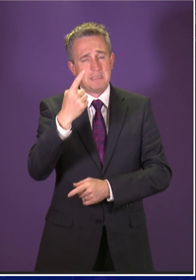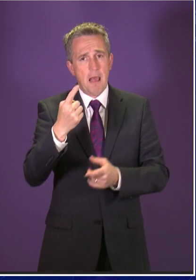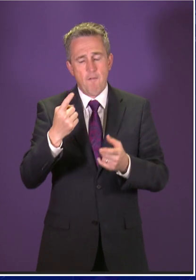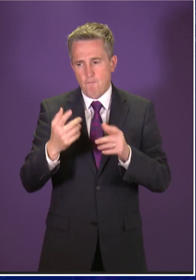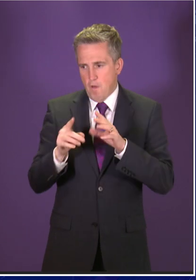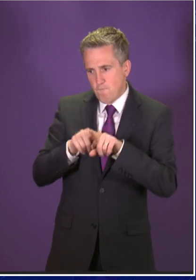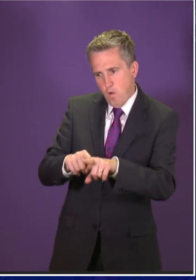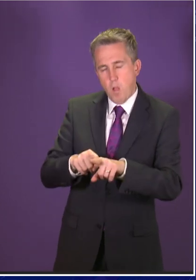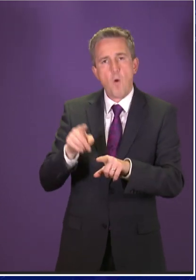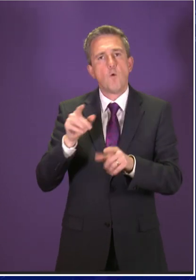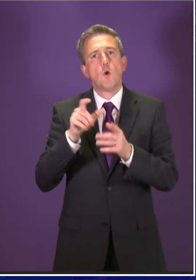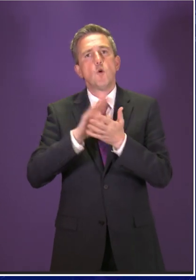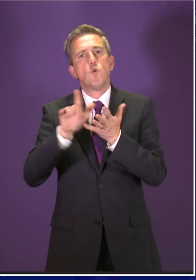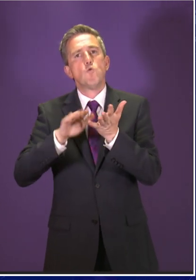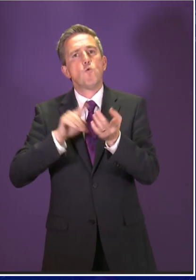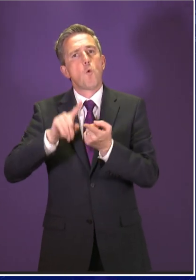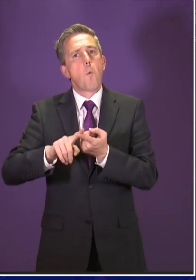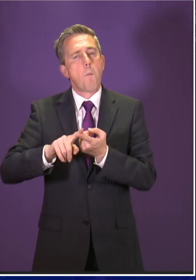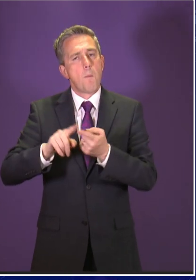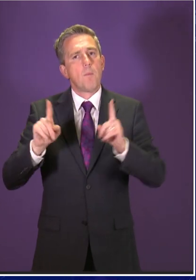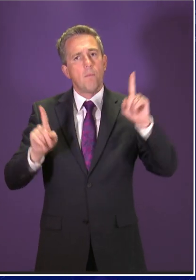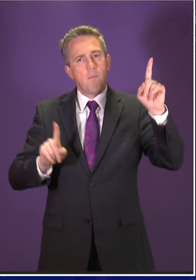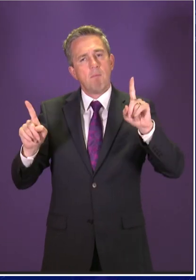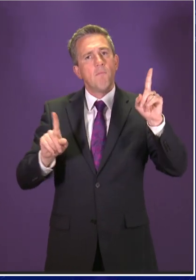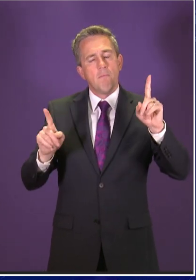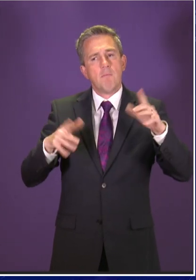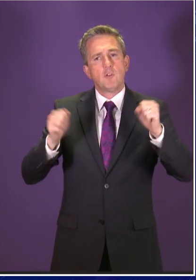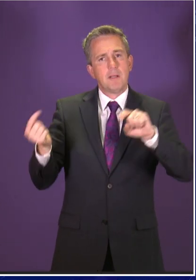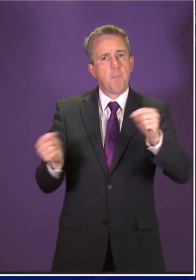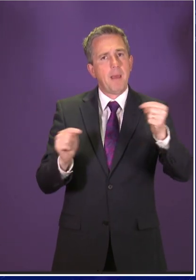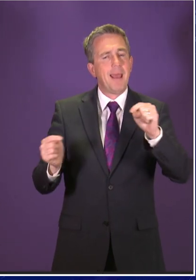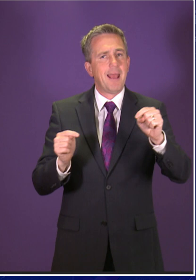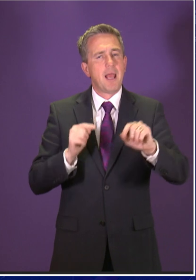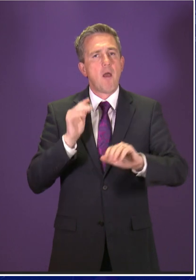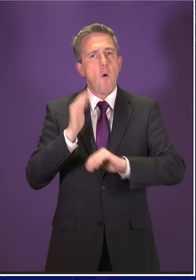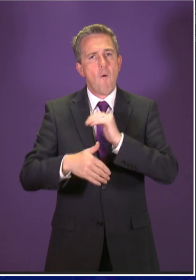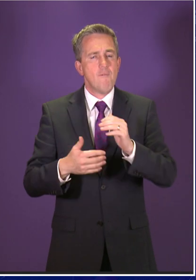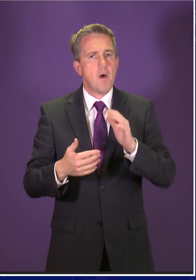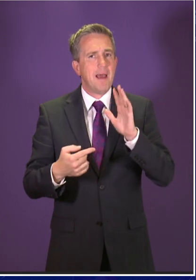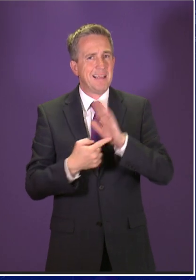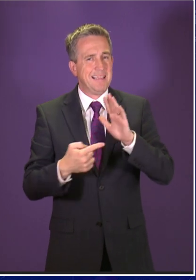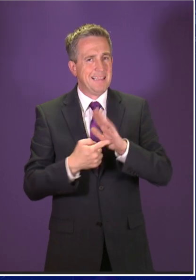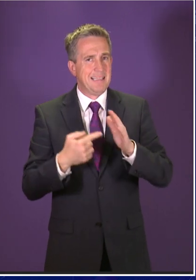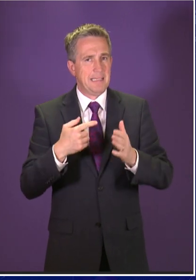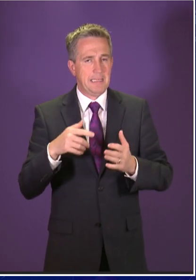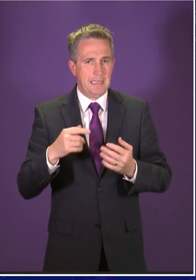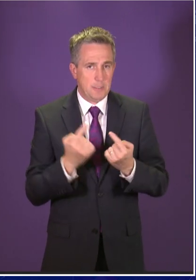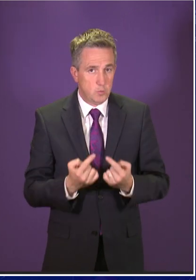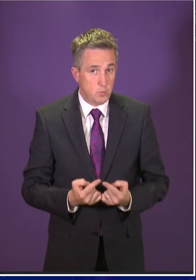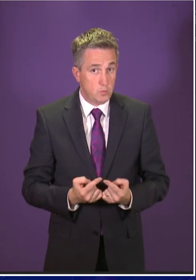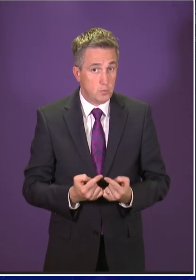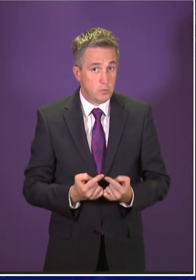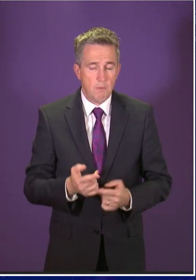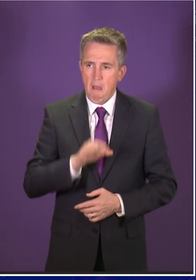Hume's. The debate between them had to do with a problem that we don't pay much attention to today, but was essential in the era of the Enlightenment.